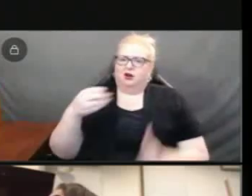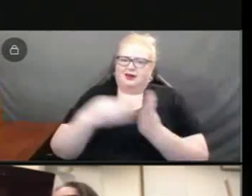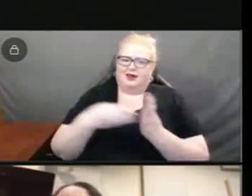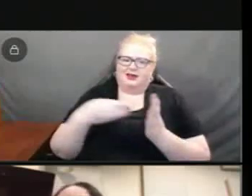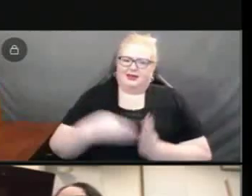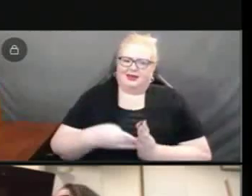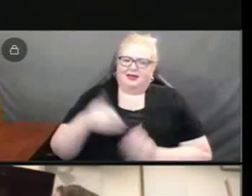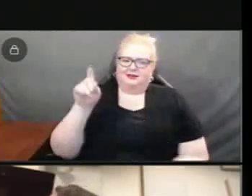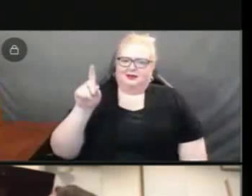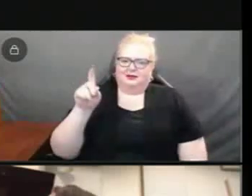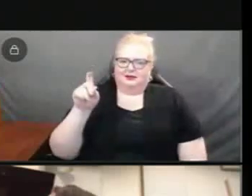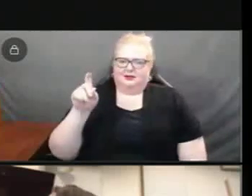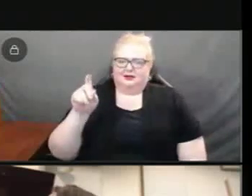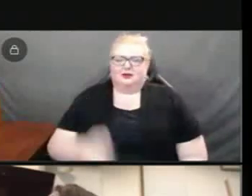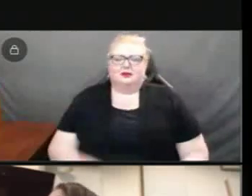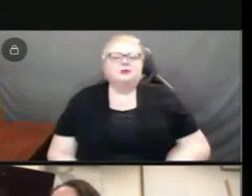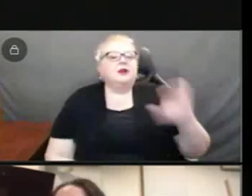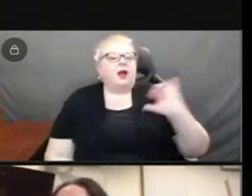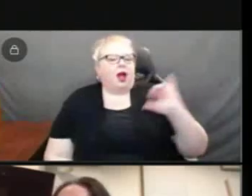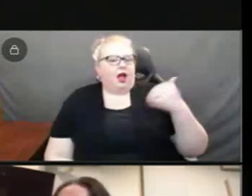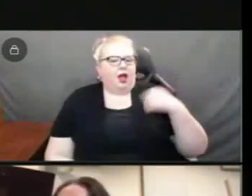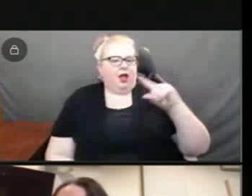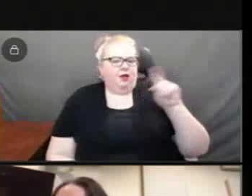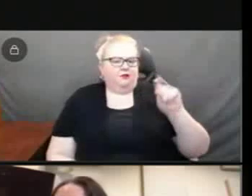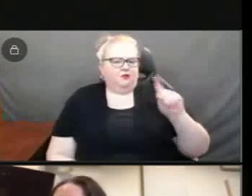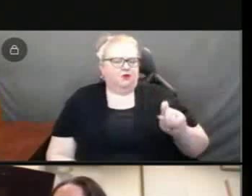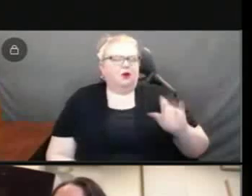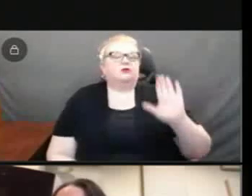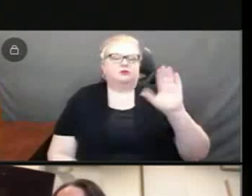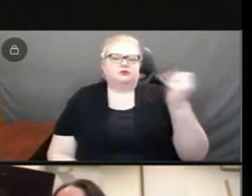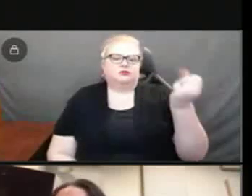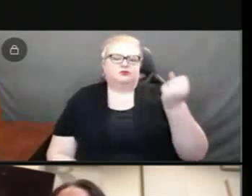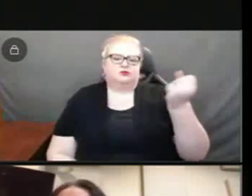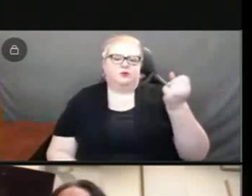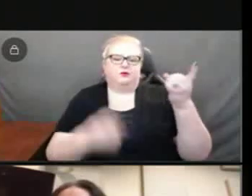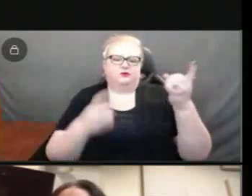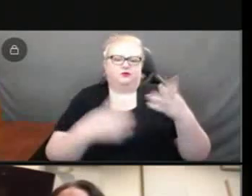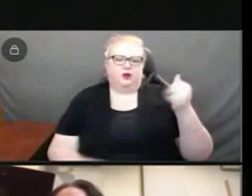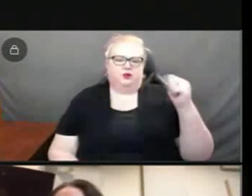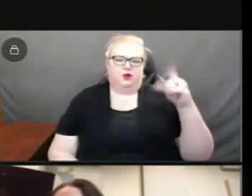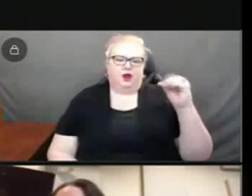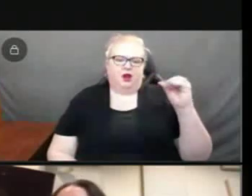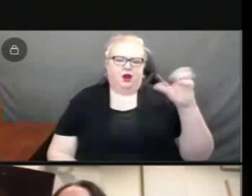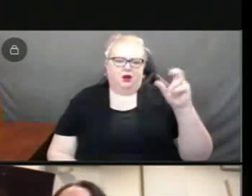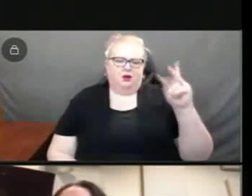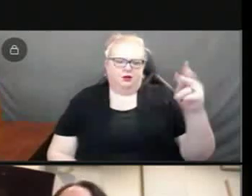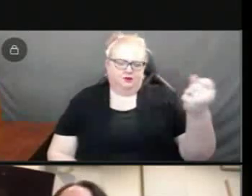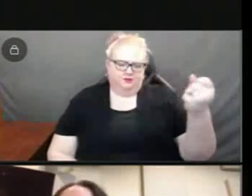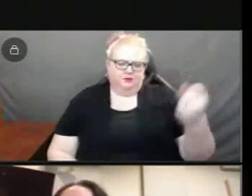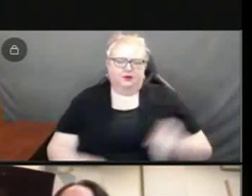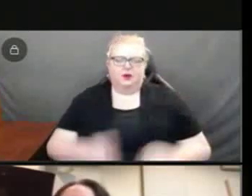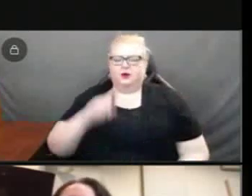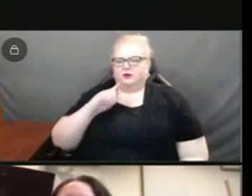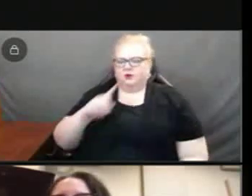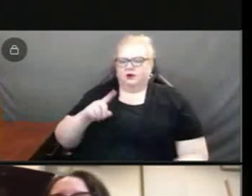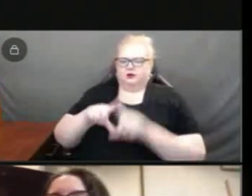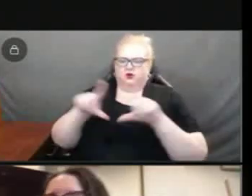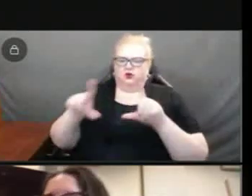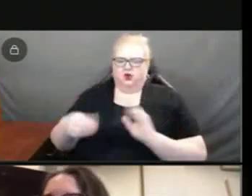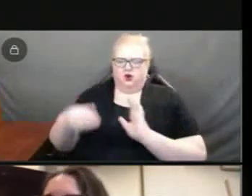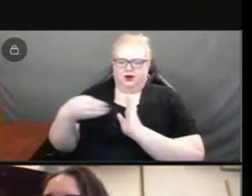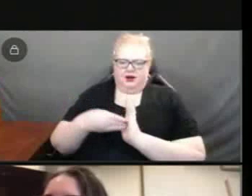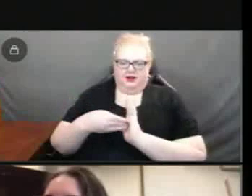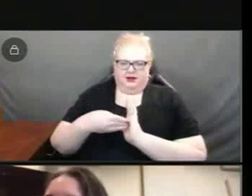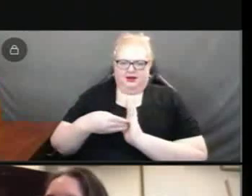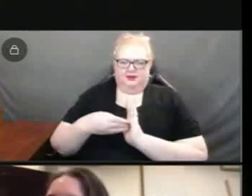is. I have questions for you. One second, Director Adcock. There is a card that's against.